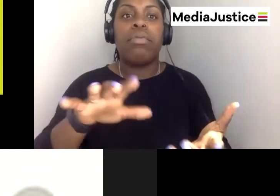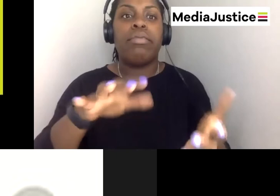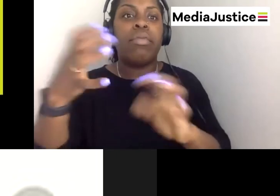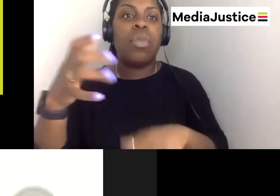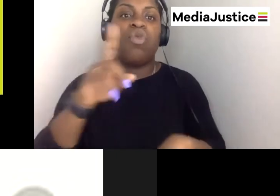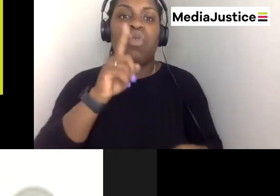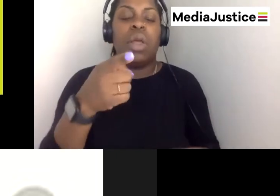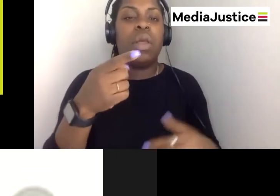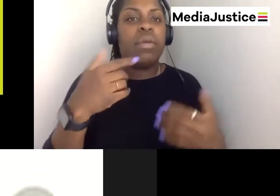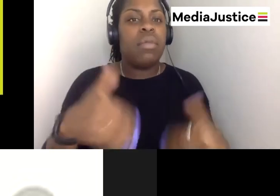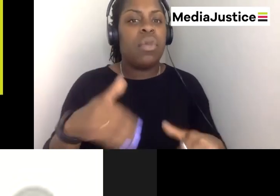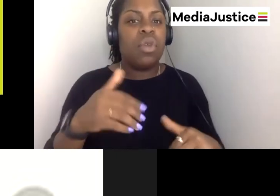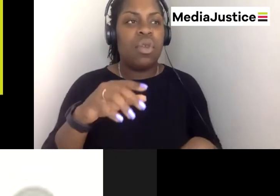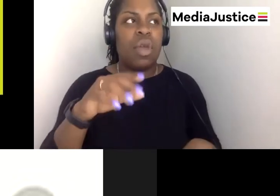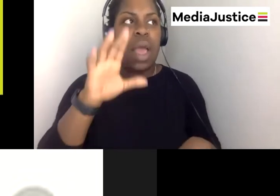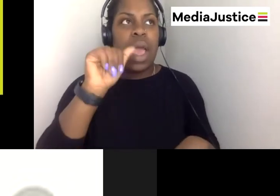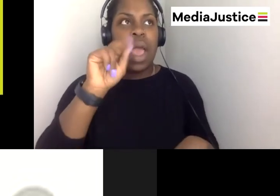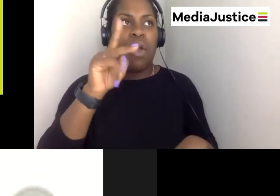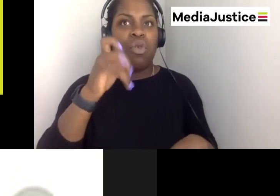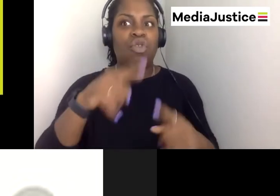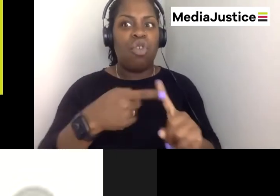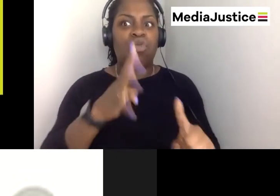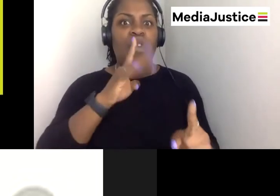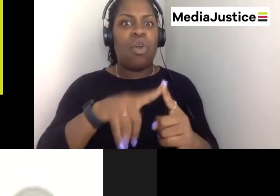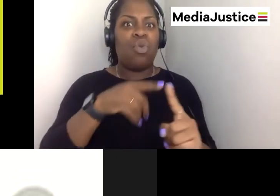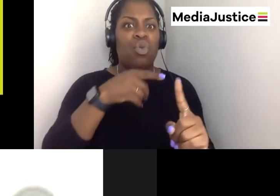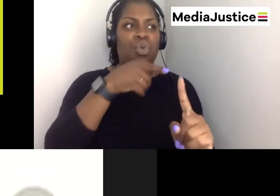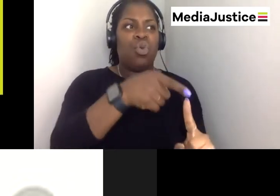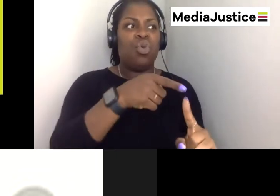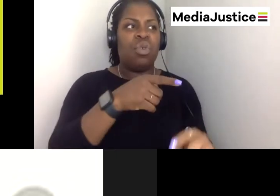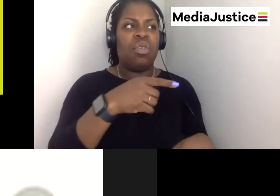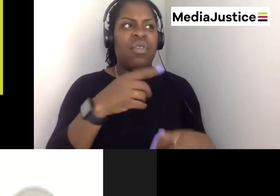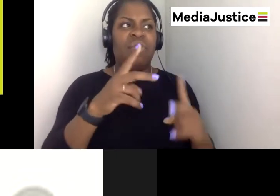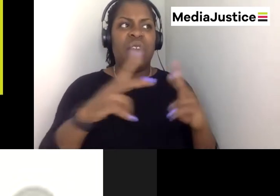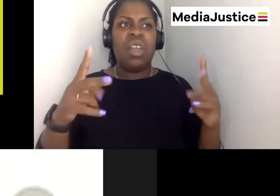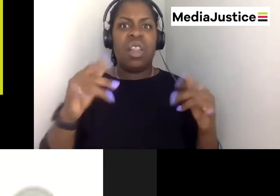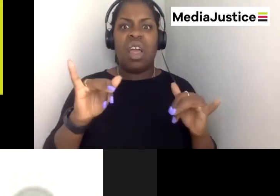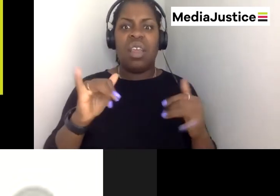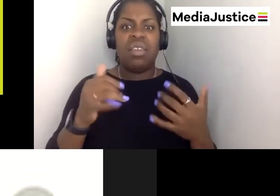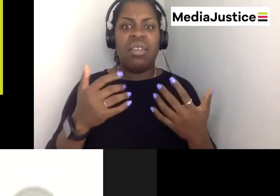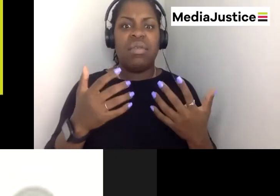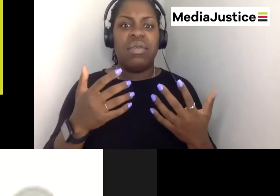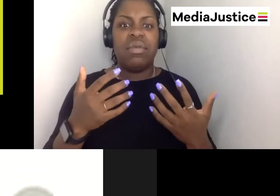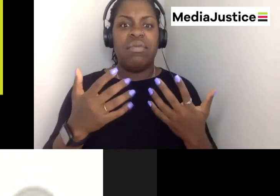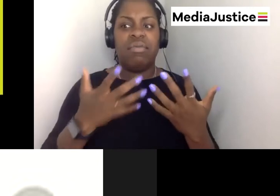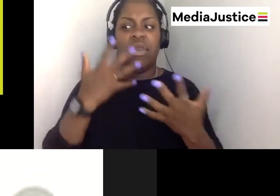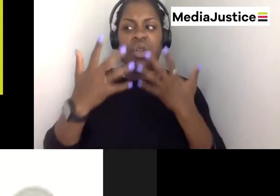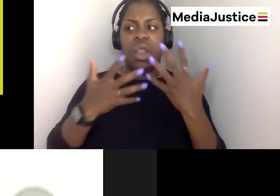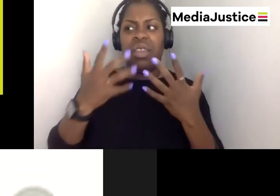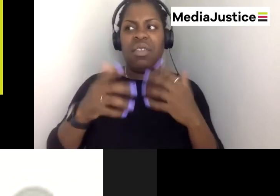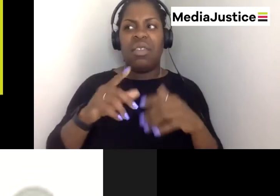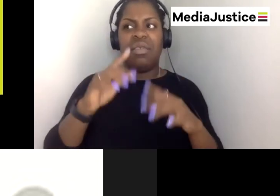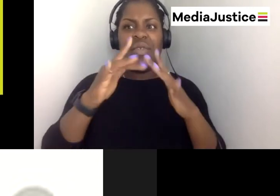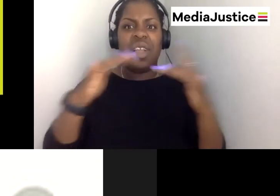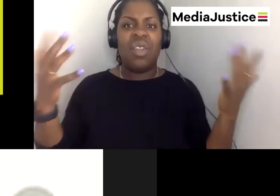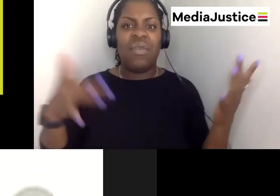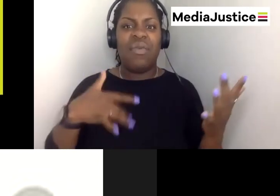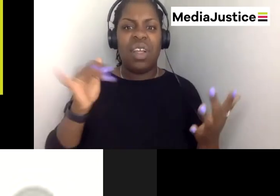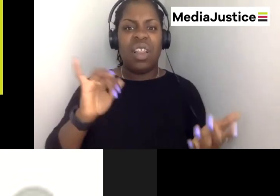your ankle starts talking to you. It's very humiliating, aggravating, et cetera, et cetera. So